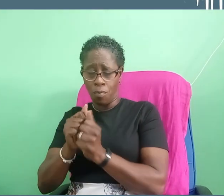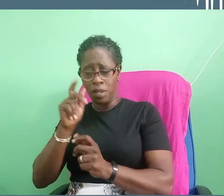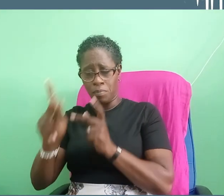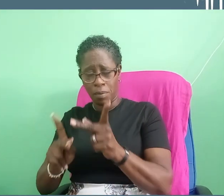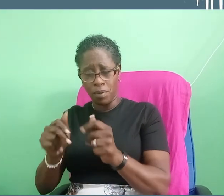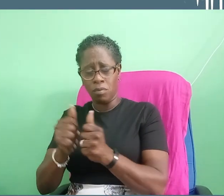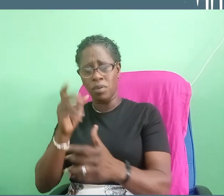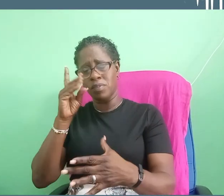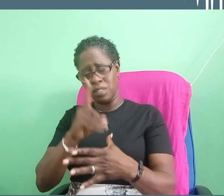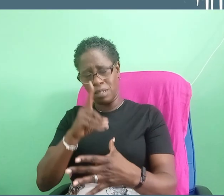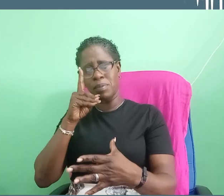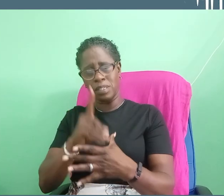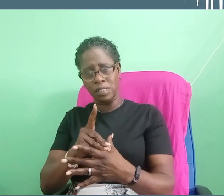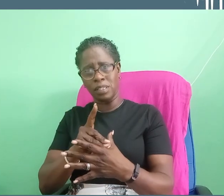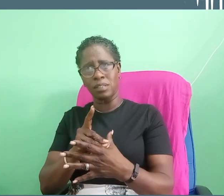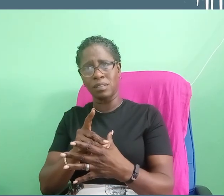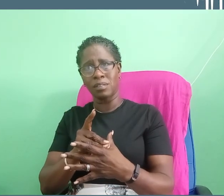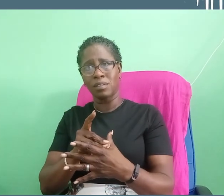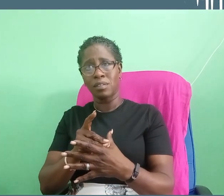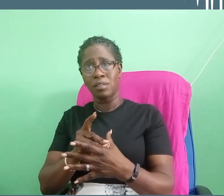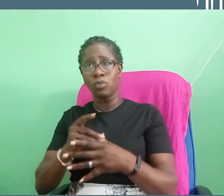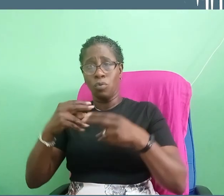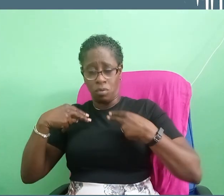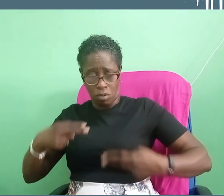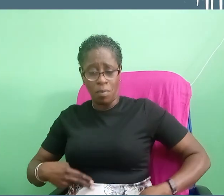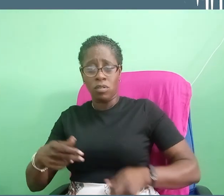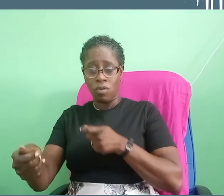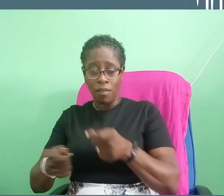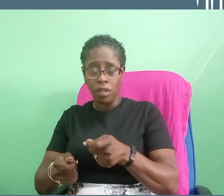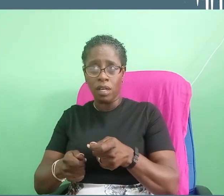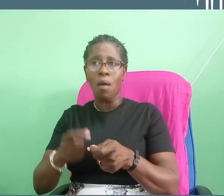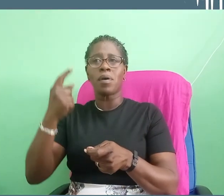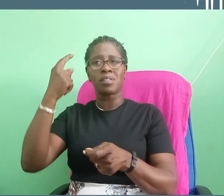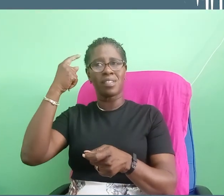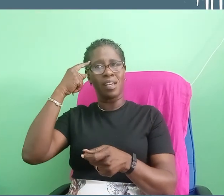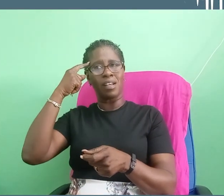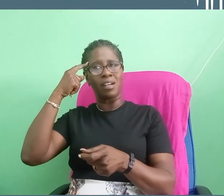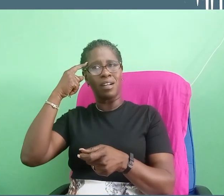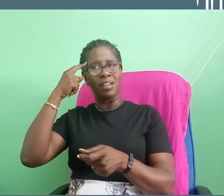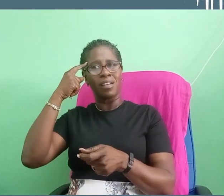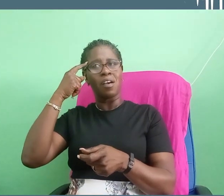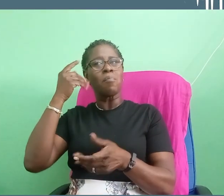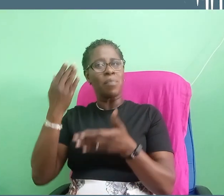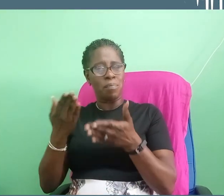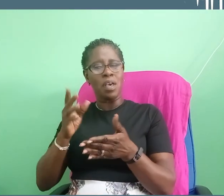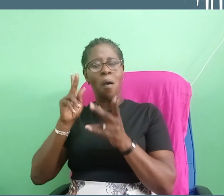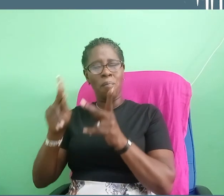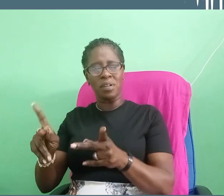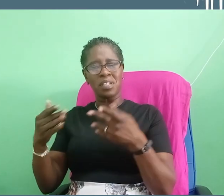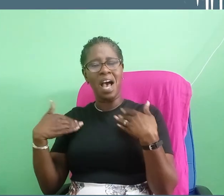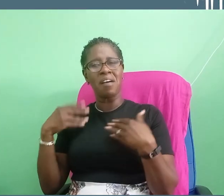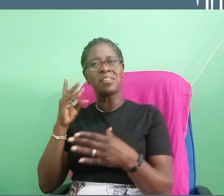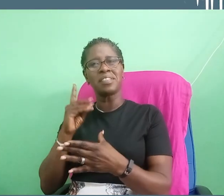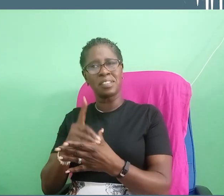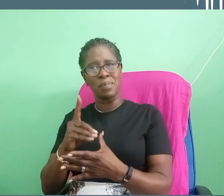the anti-trafficking community. So if that's a working assumption, you can start getting really curious about who you're coming into contact with, what